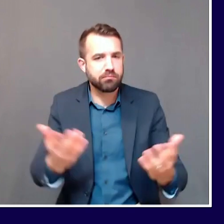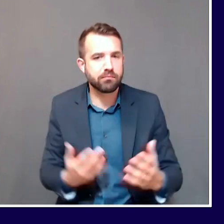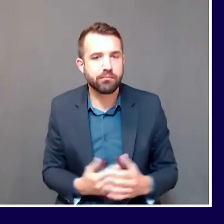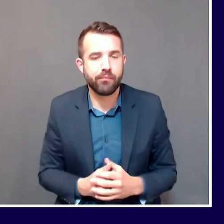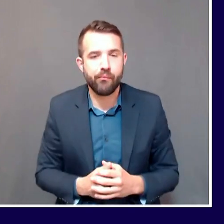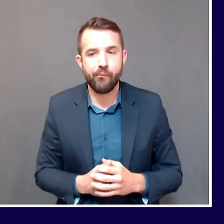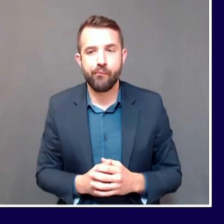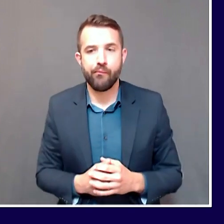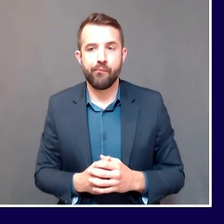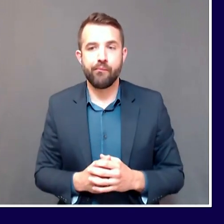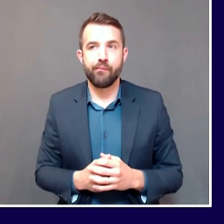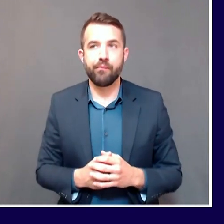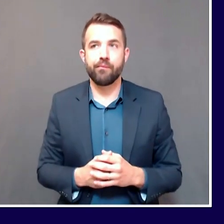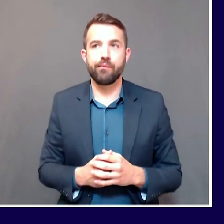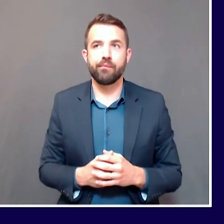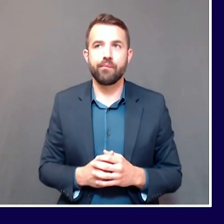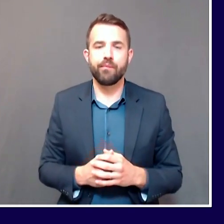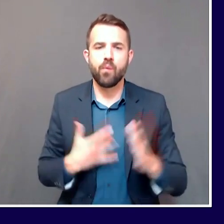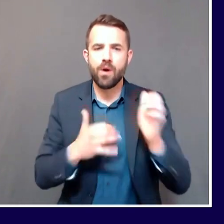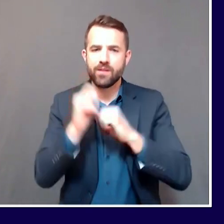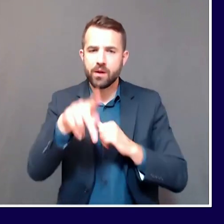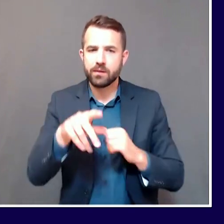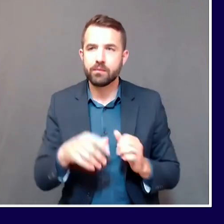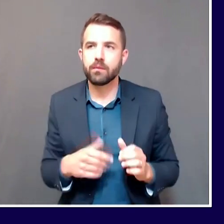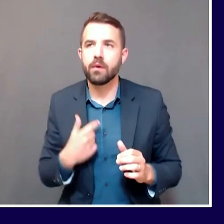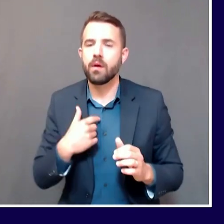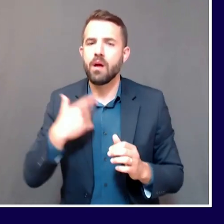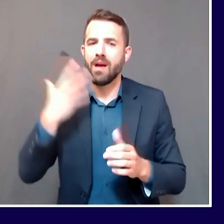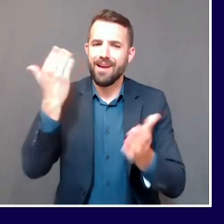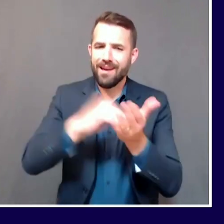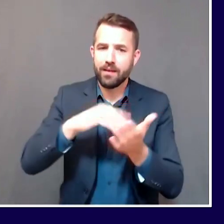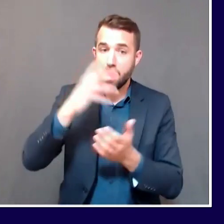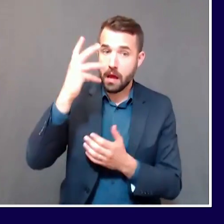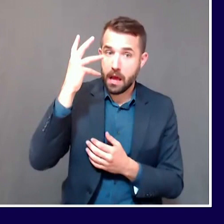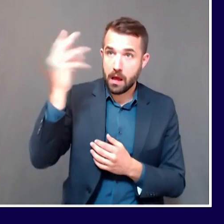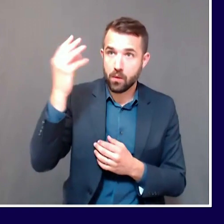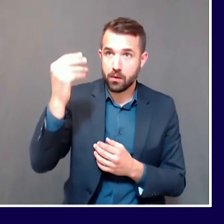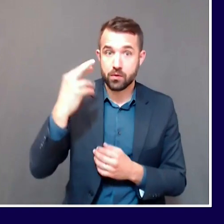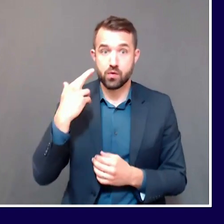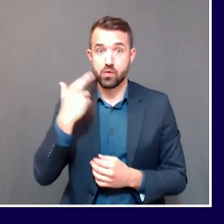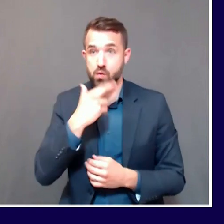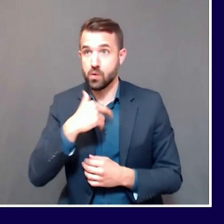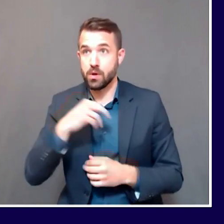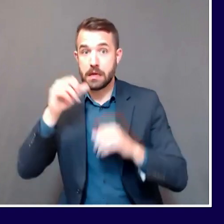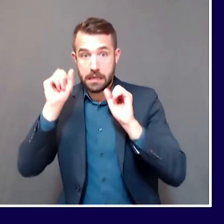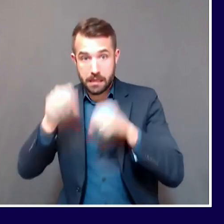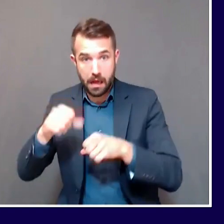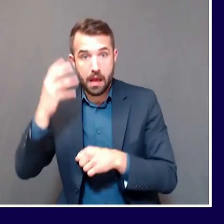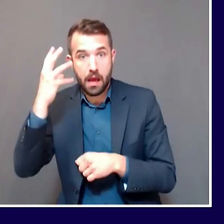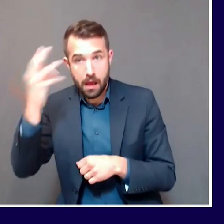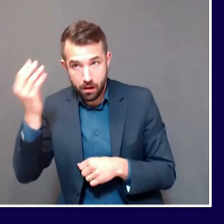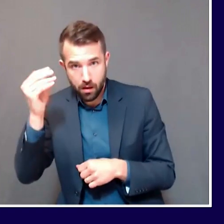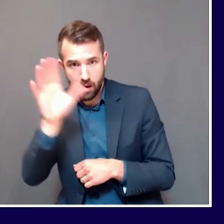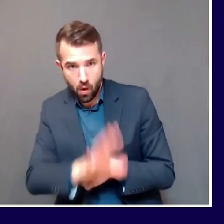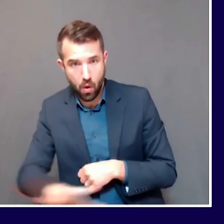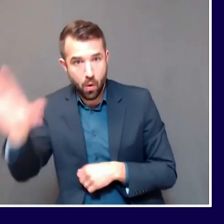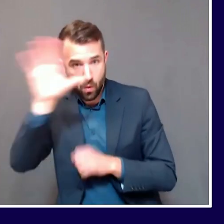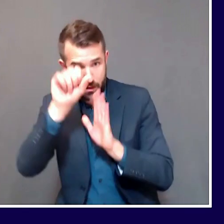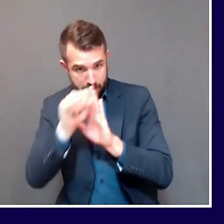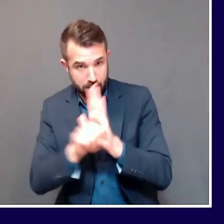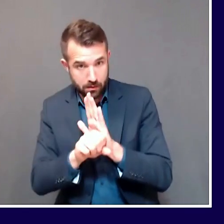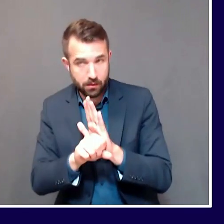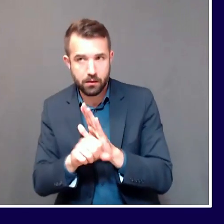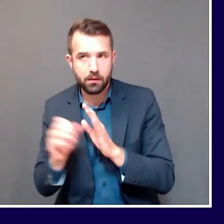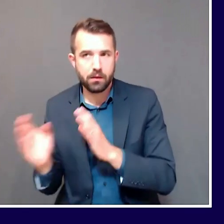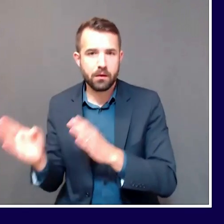So in terms of outdoor service, so if restaurants are allowed to do outdoor service across the state for bars and tasting rooms, are you saying